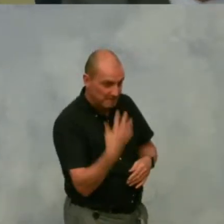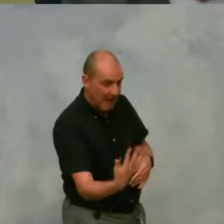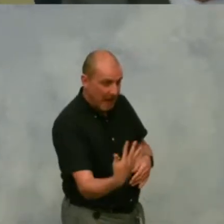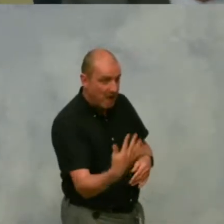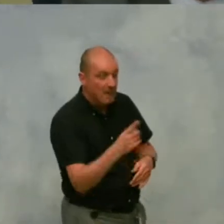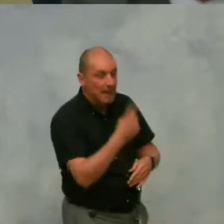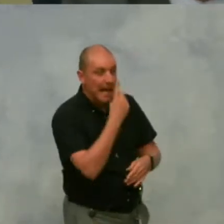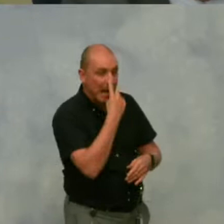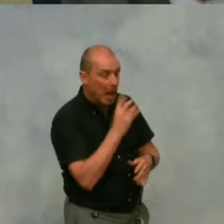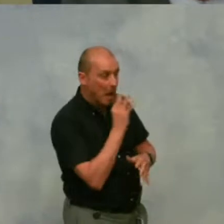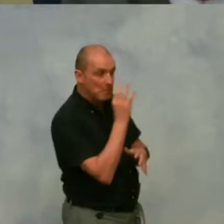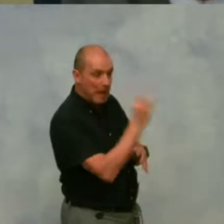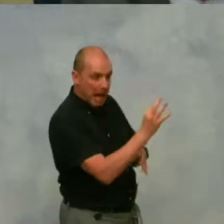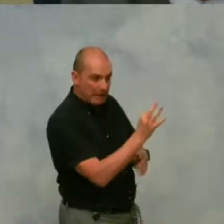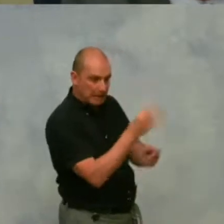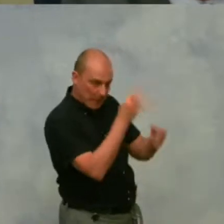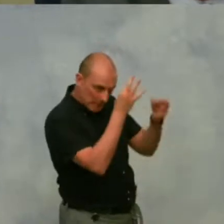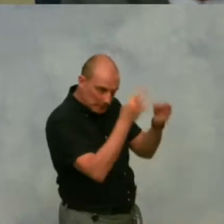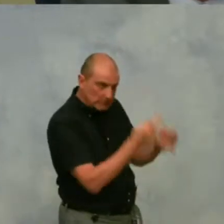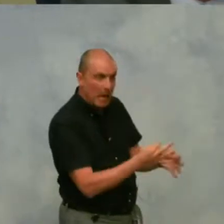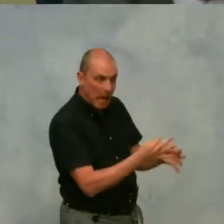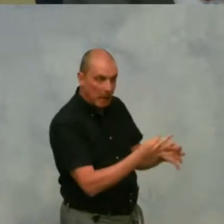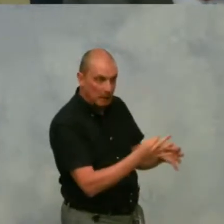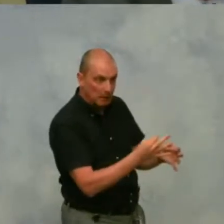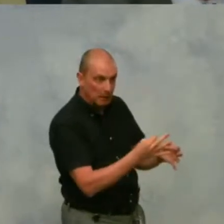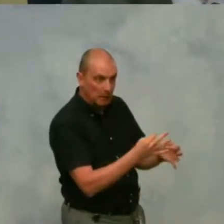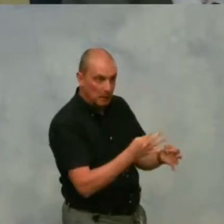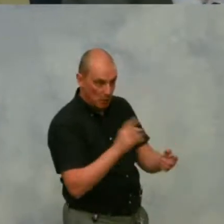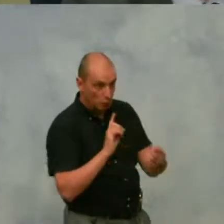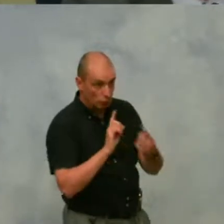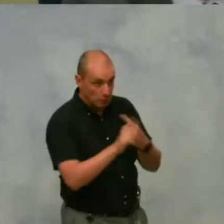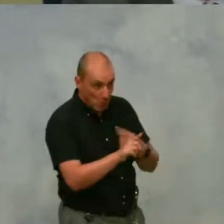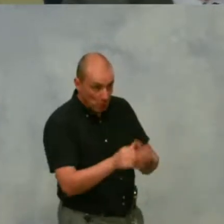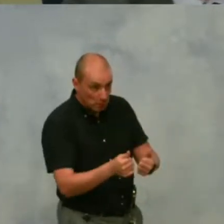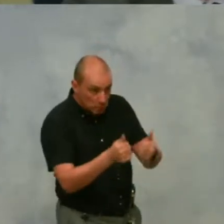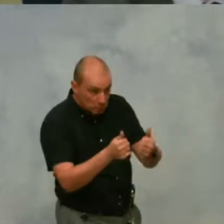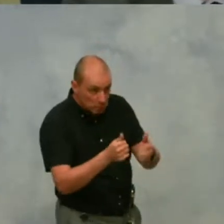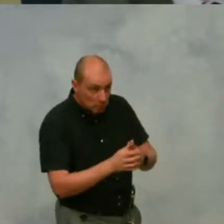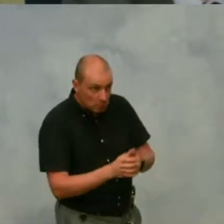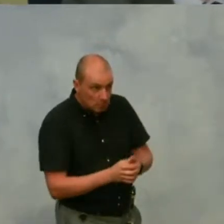number for the councillor. I can go back and check that number.